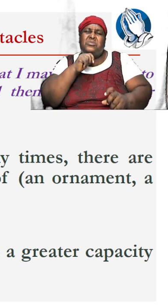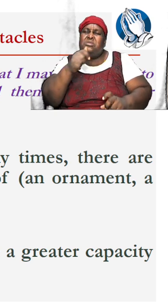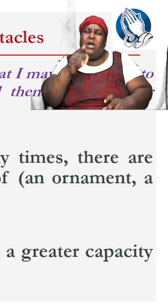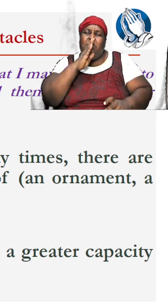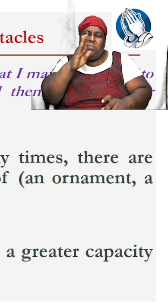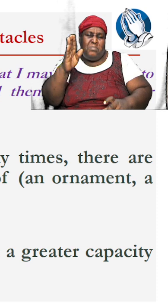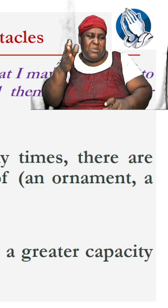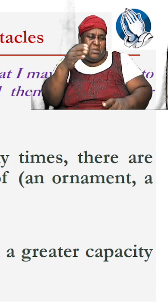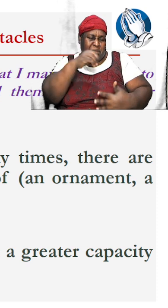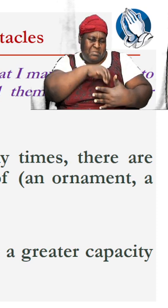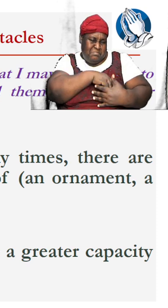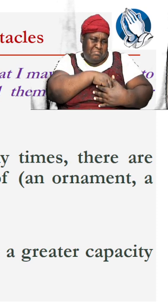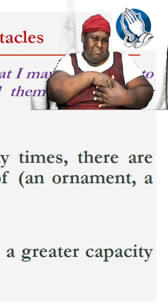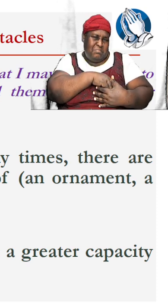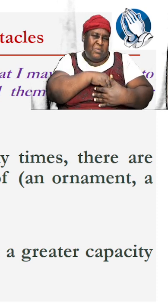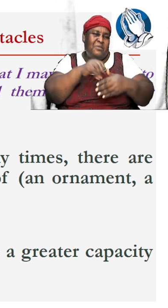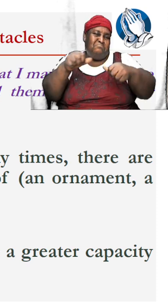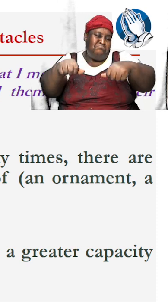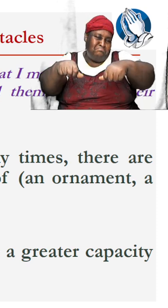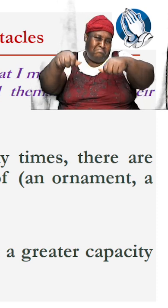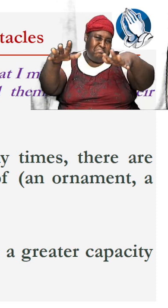go.